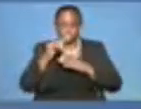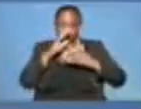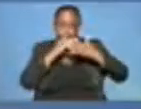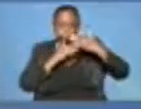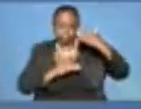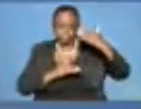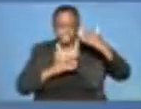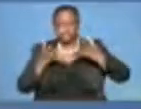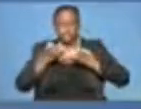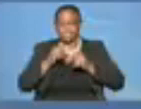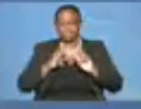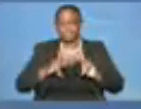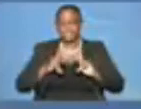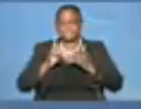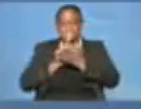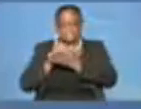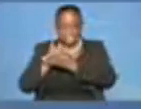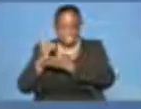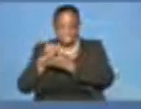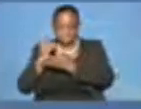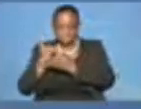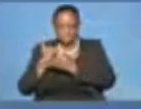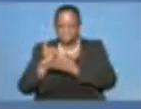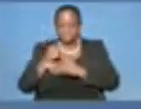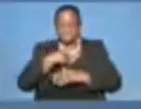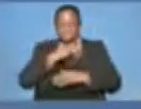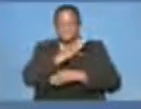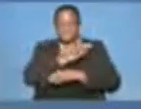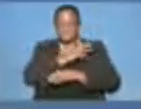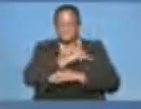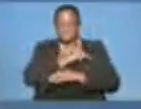everyone to give their feedback. For the Bahamas Tonight, I'm Cleopatra Murphy.